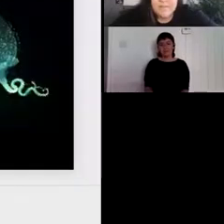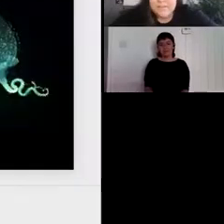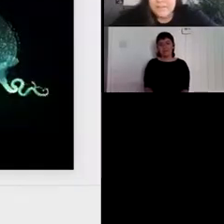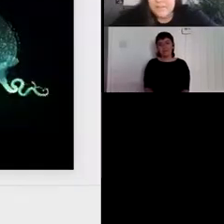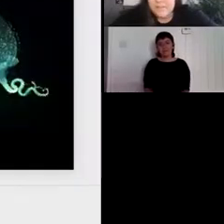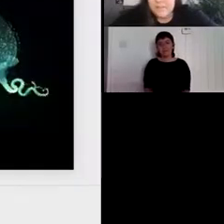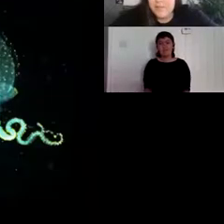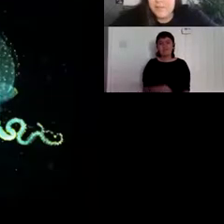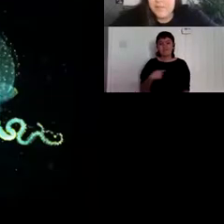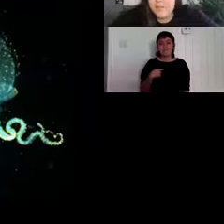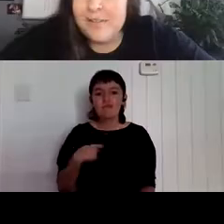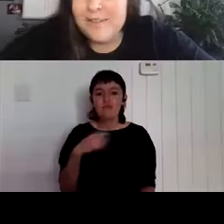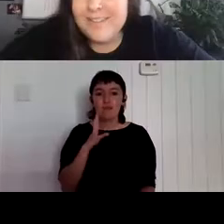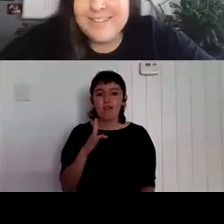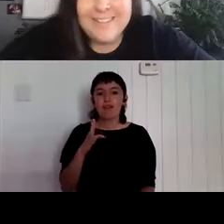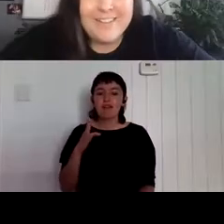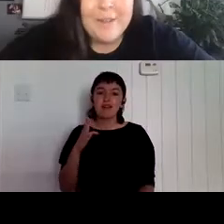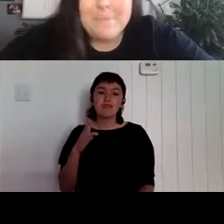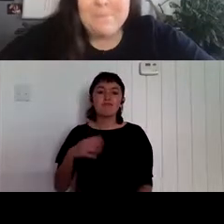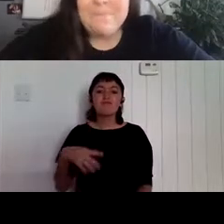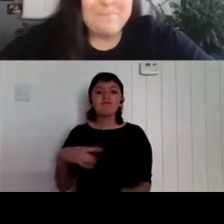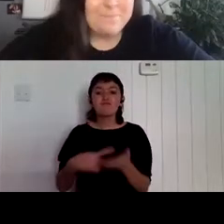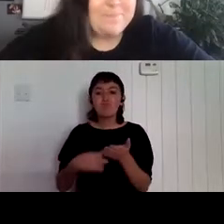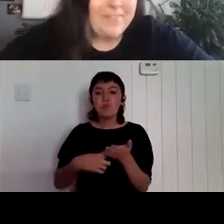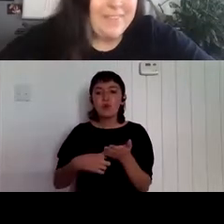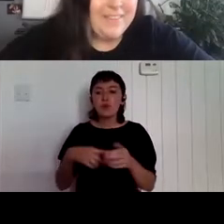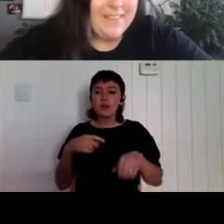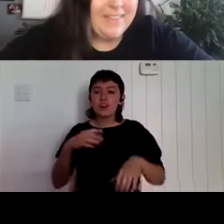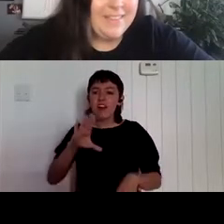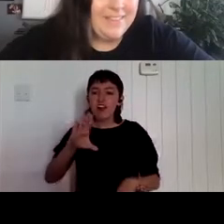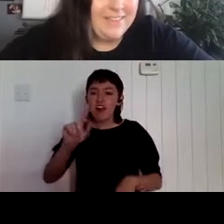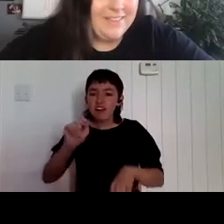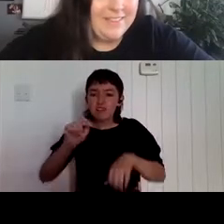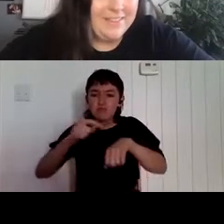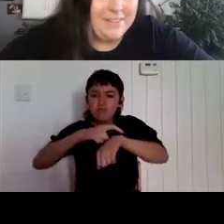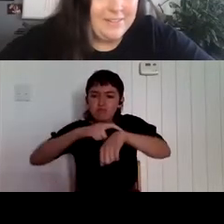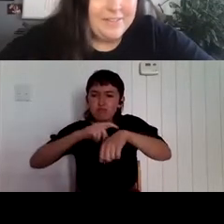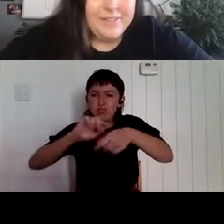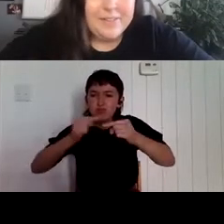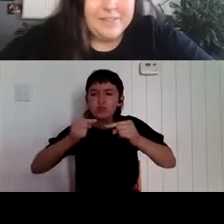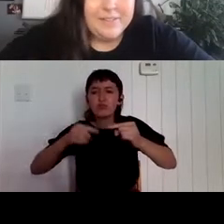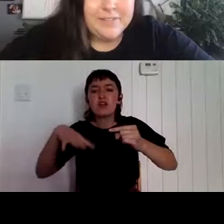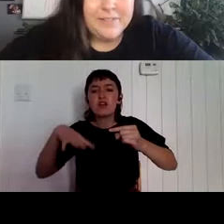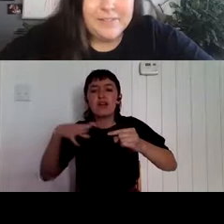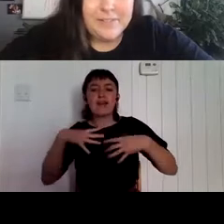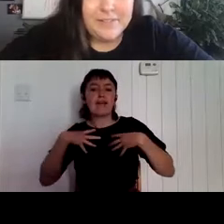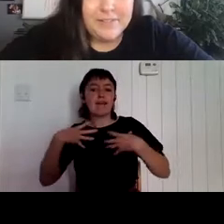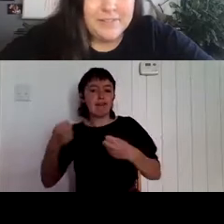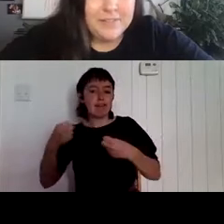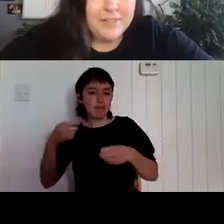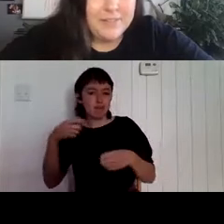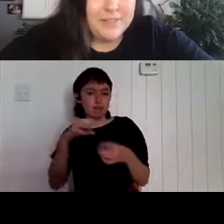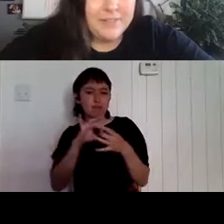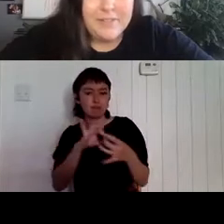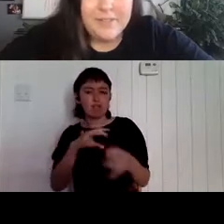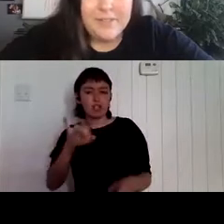And I will do some quick wound healing in jellyfish with some of the stuff we give where we study